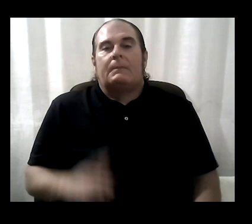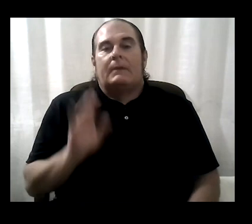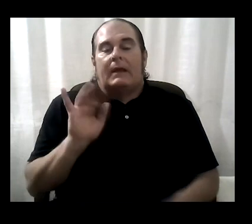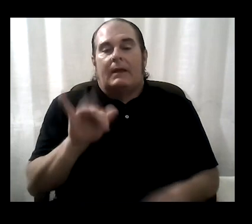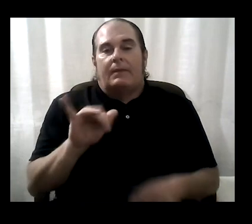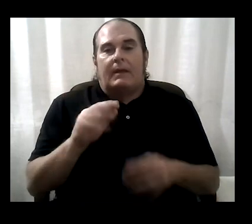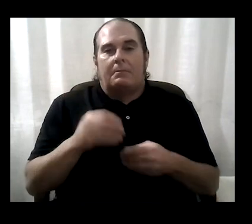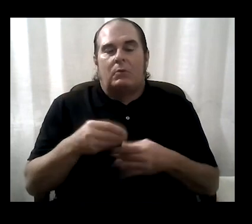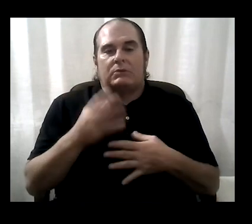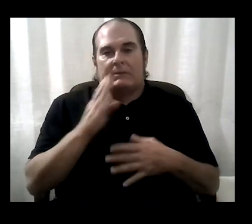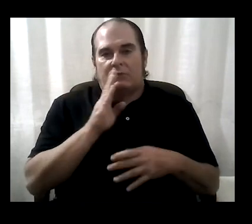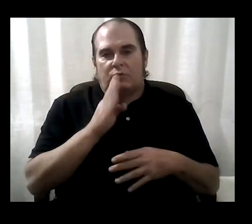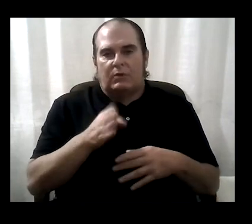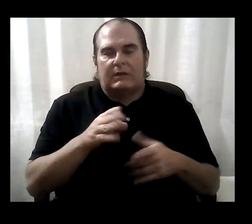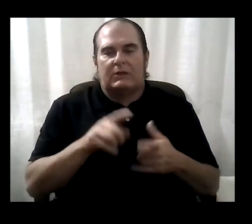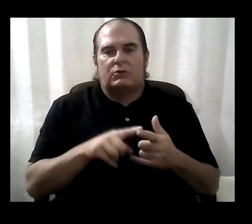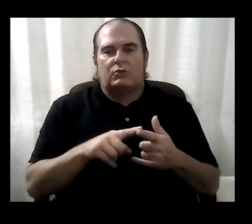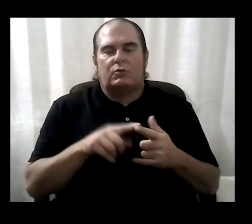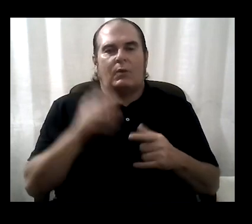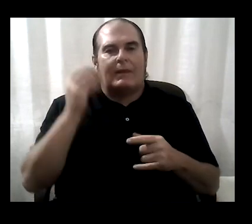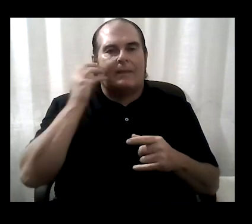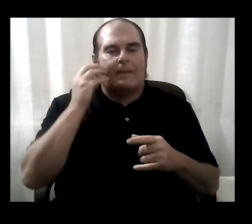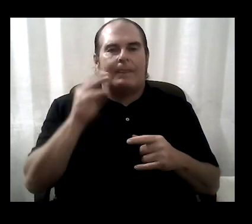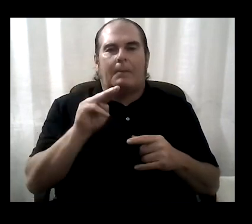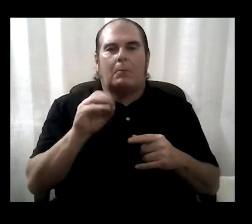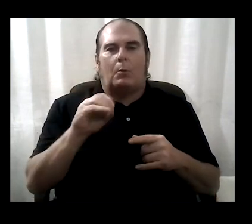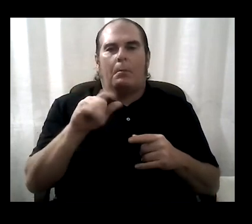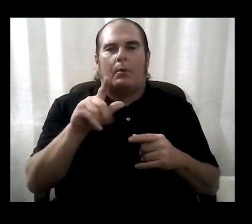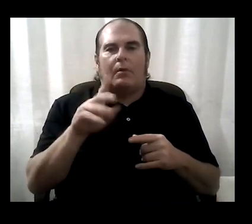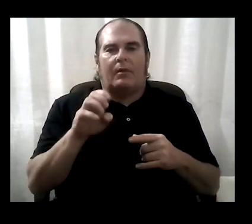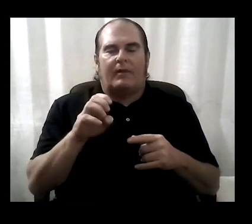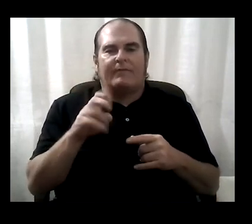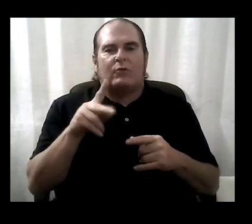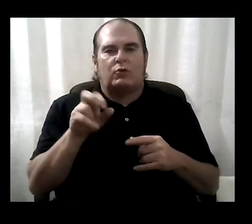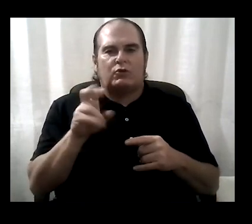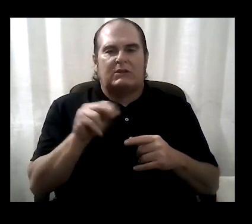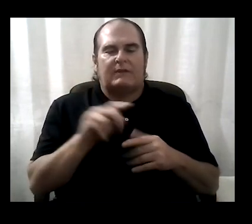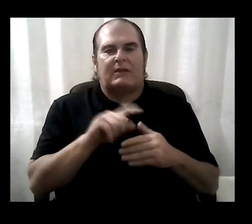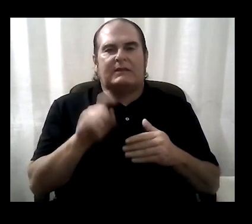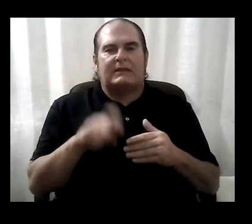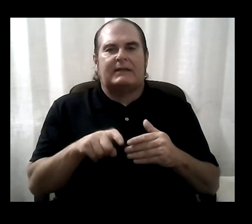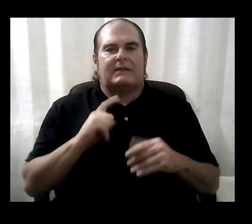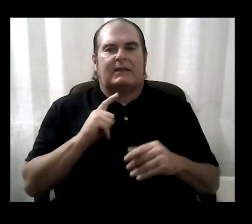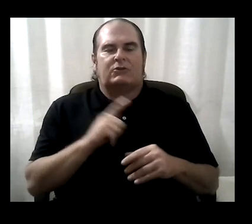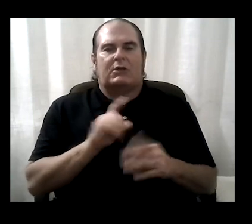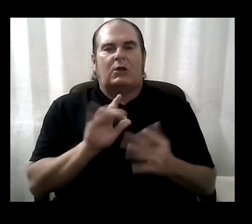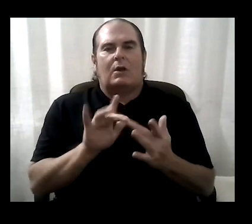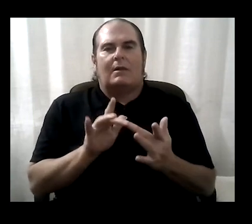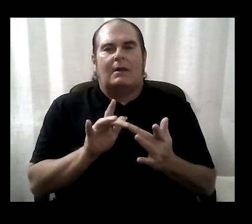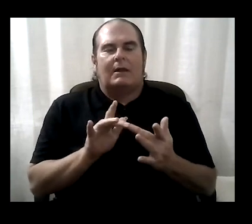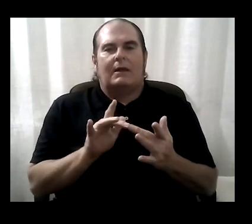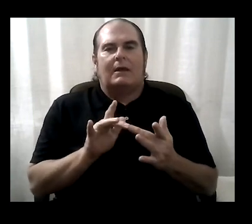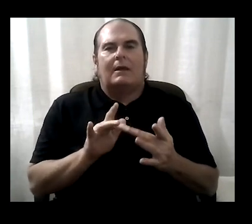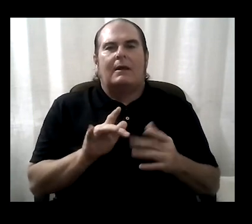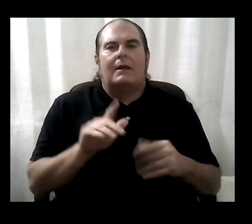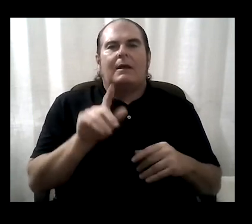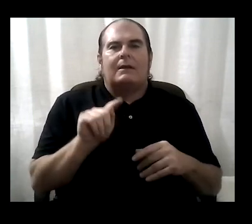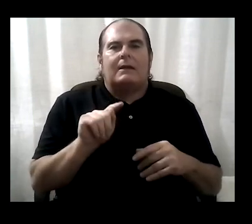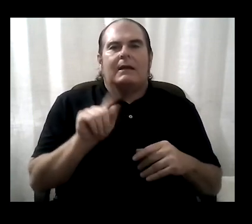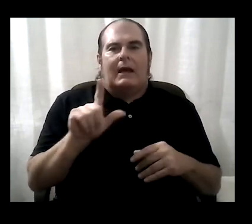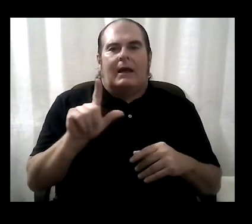And that's going to take you directly to the mobile version of the Texas Legislature Online, also known as